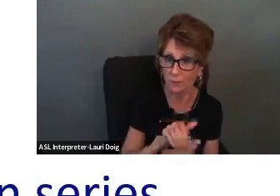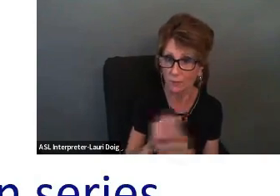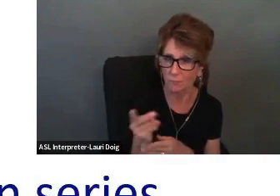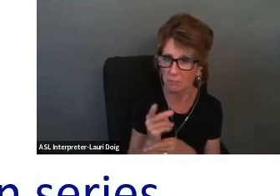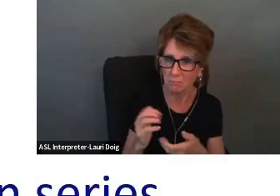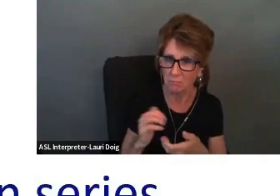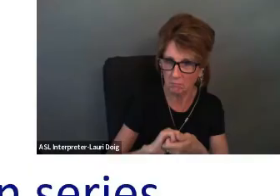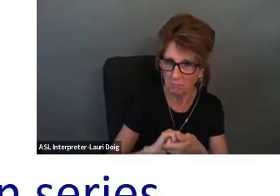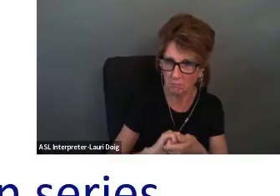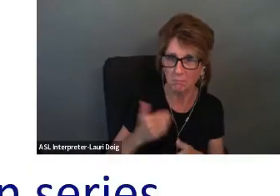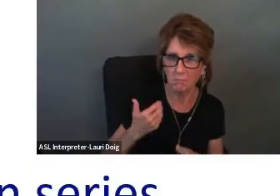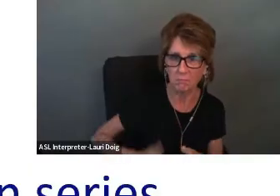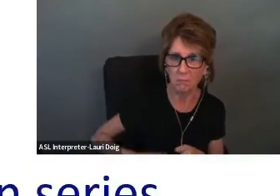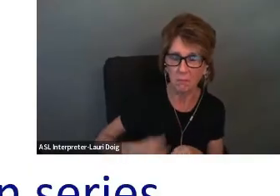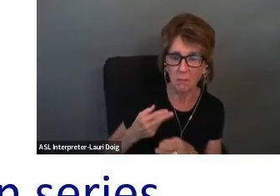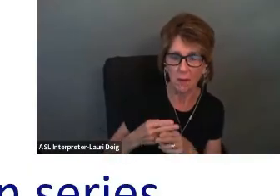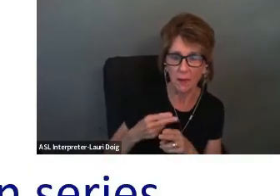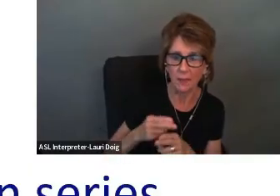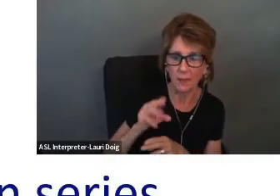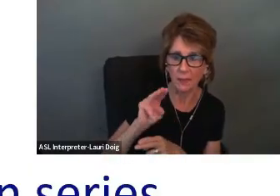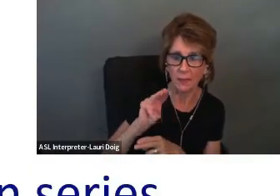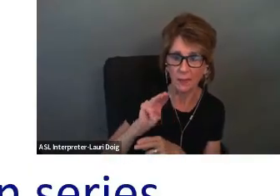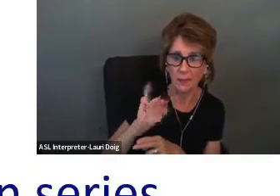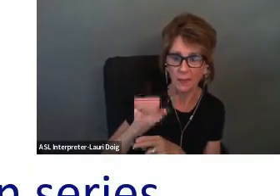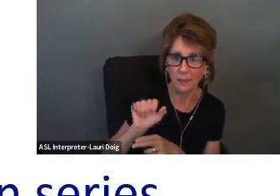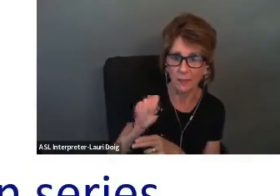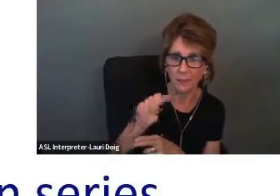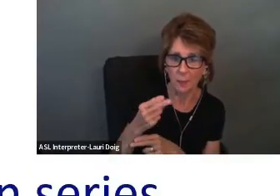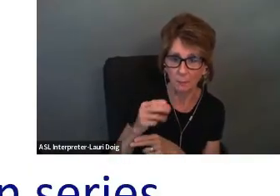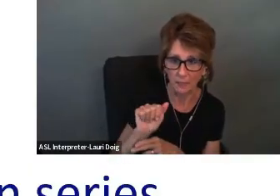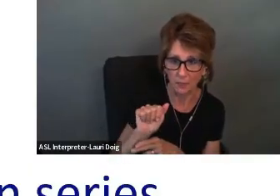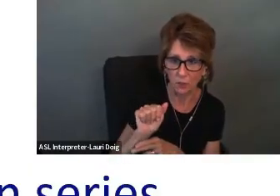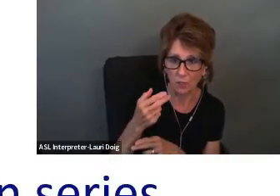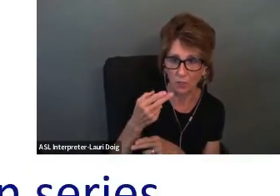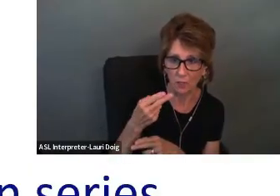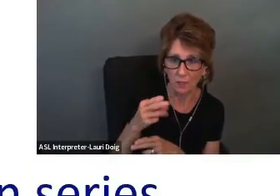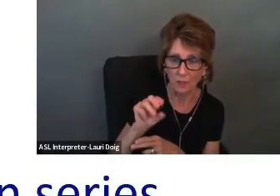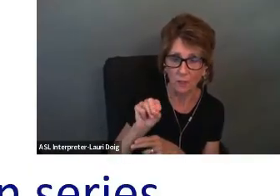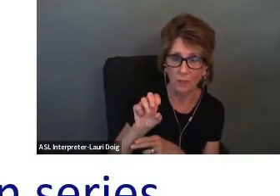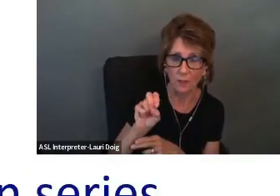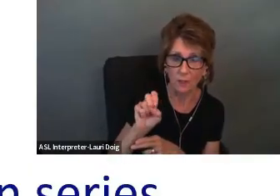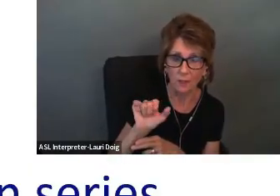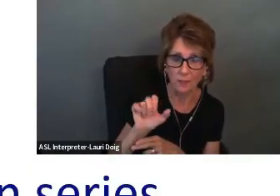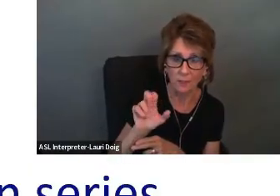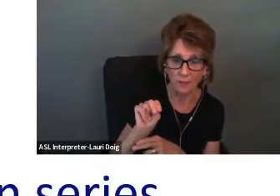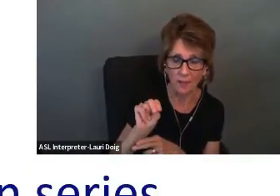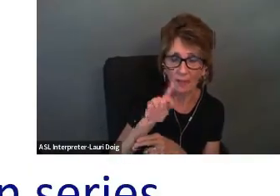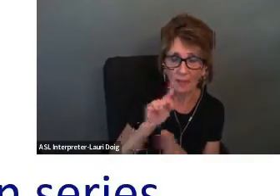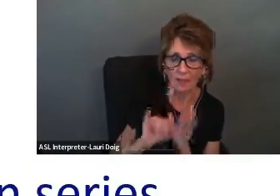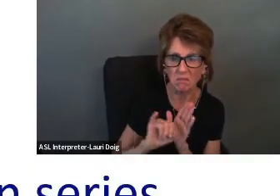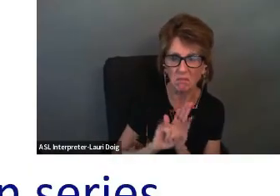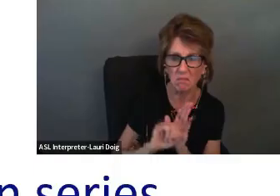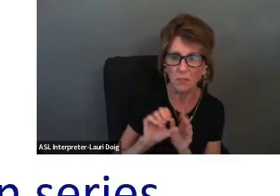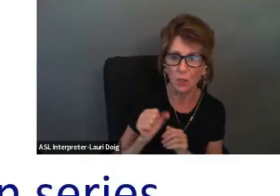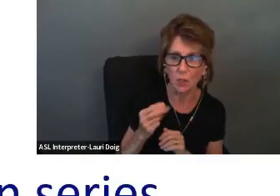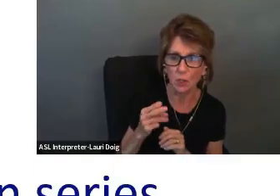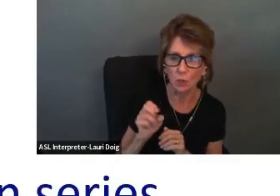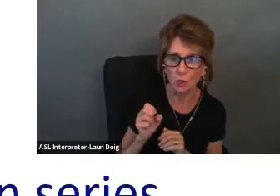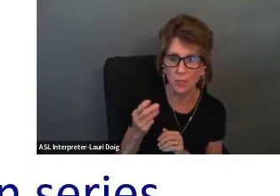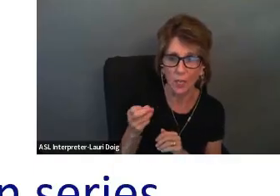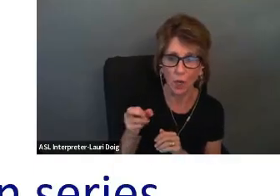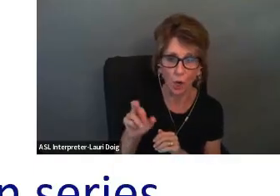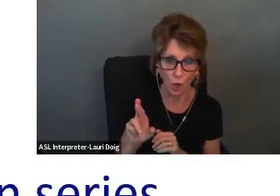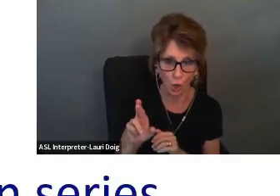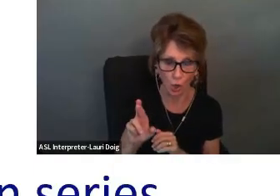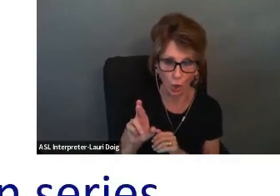My pronouns are she and her, and I'm the Learning Events and Community Engagement Specialist at CLEO. I'd like to thank my colleague